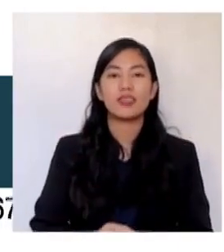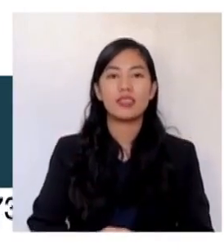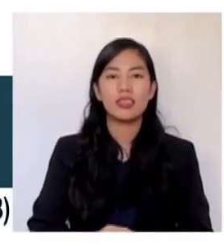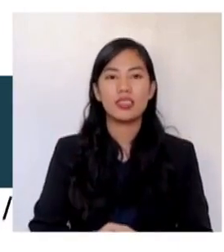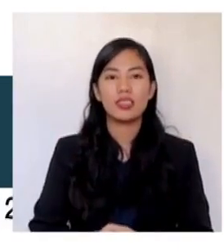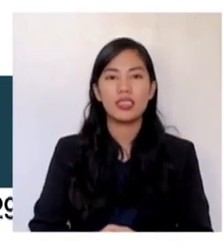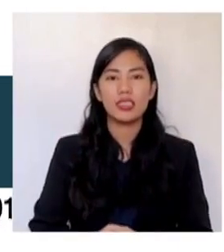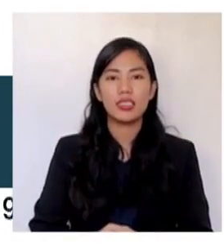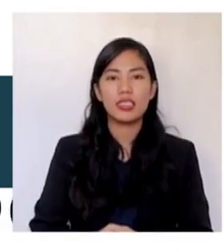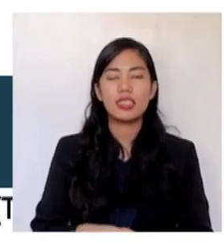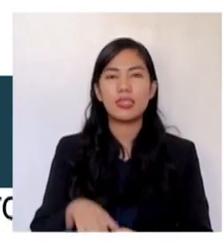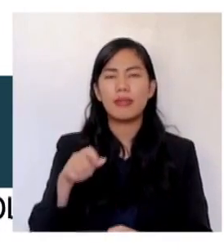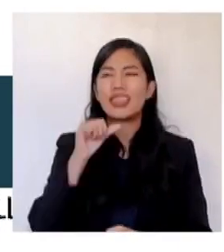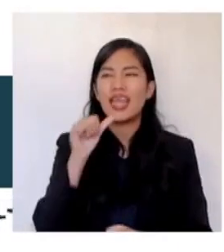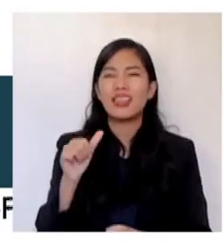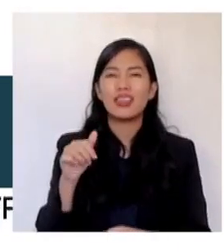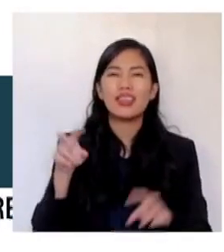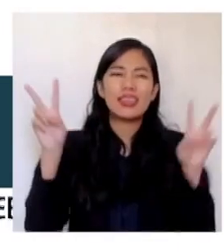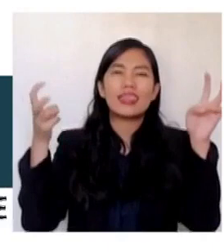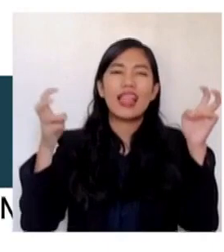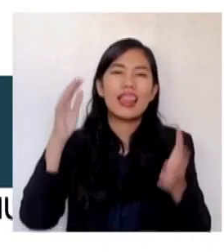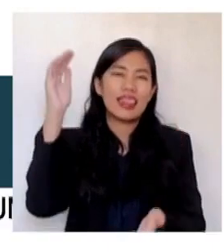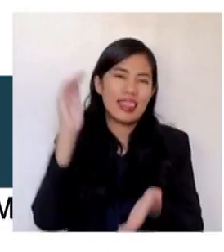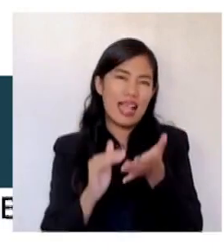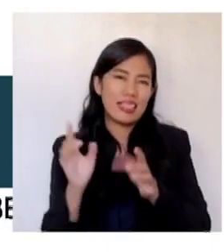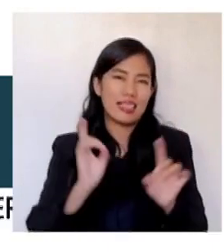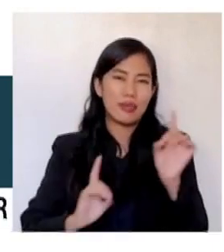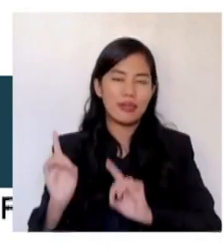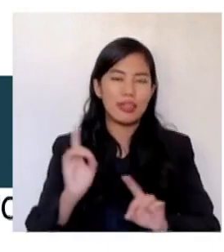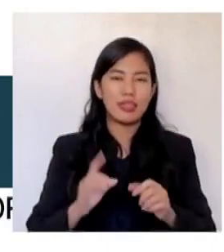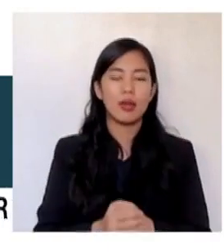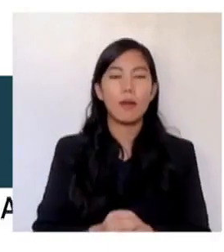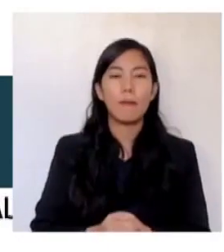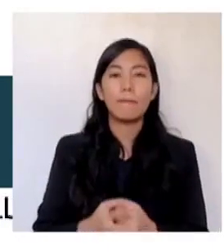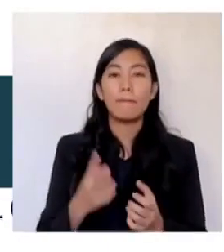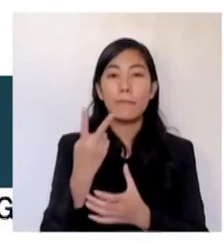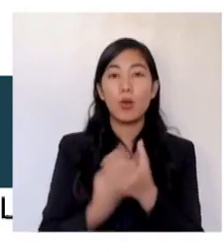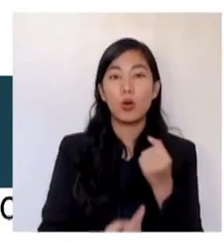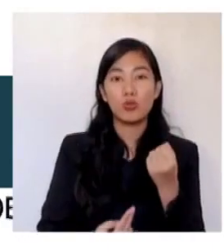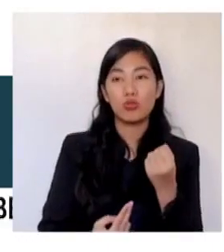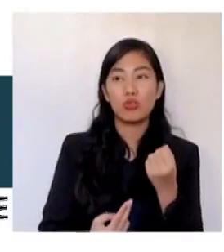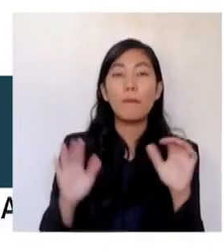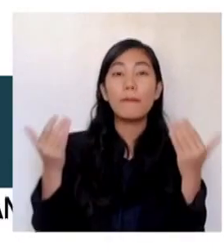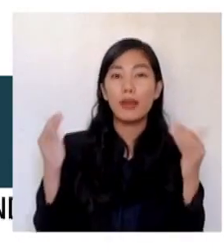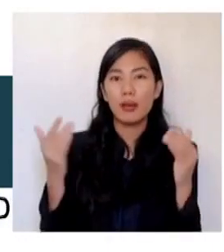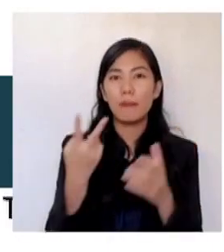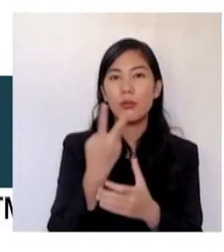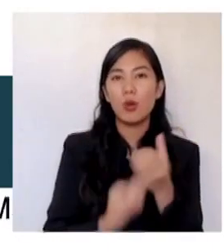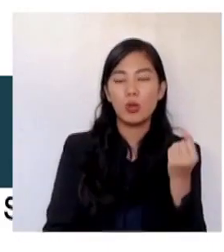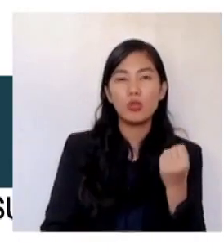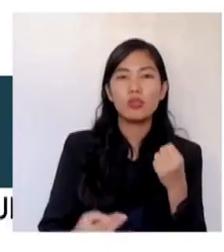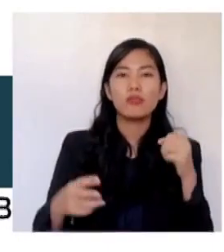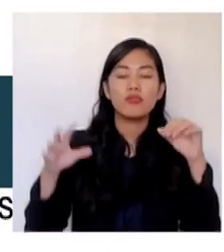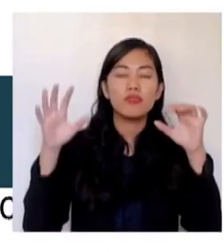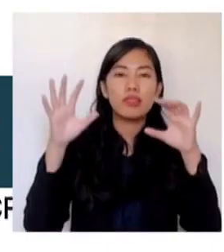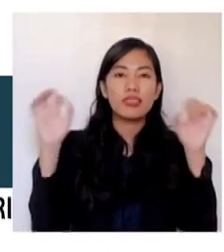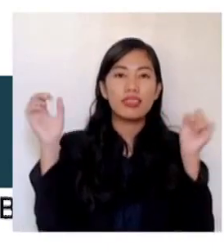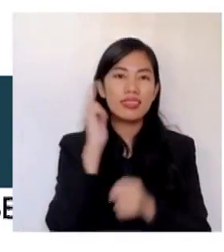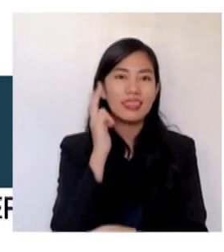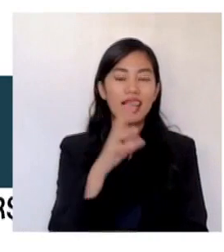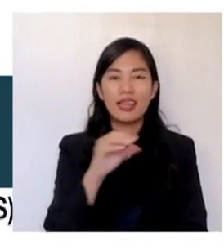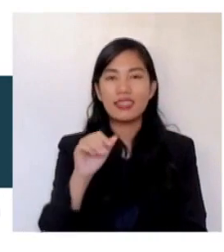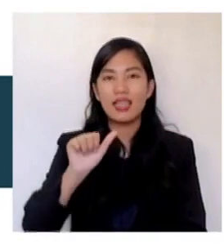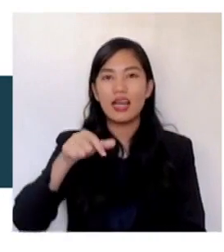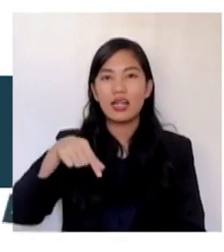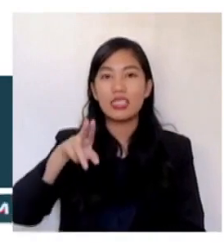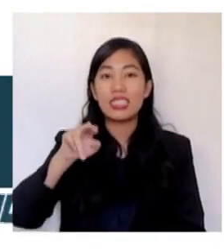in less dramatic ways than both the Duterte government and the Aquino government have done. I mean, and so